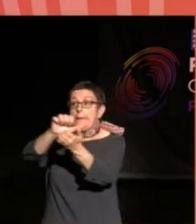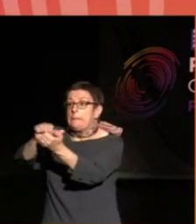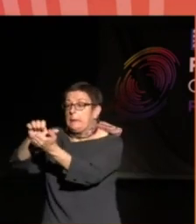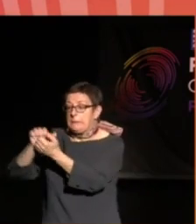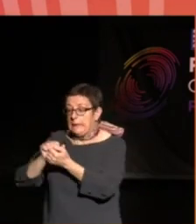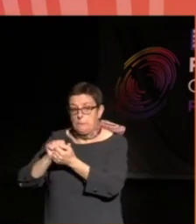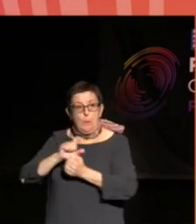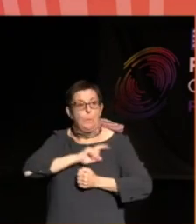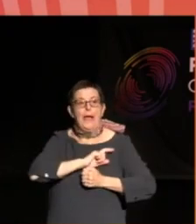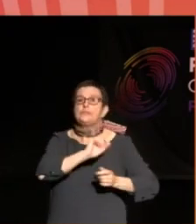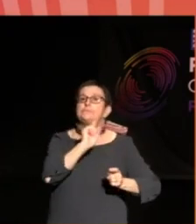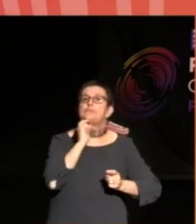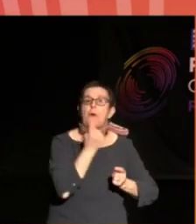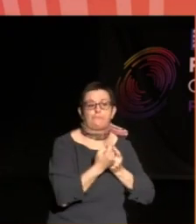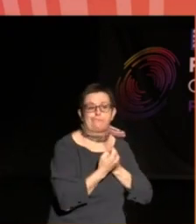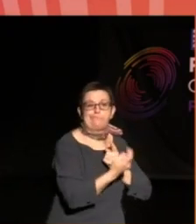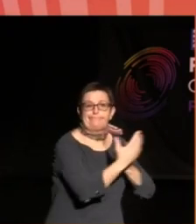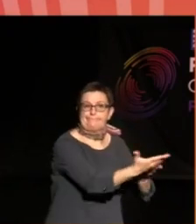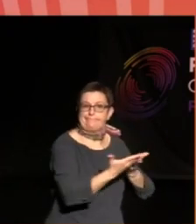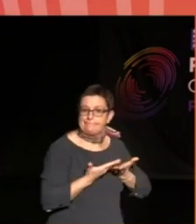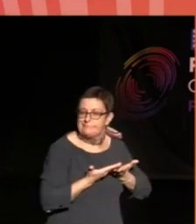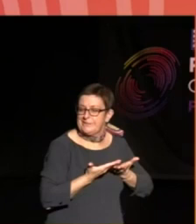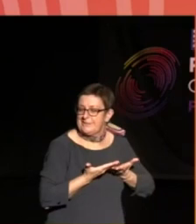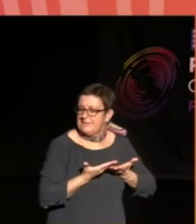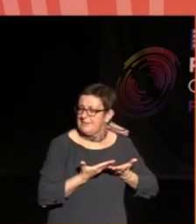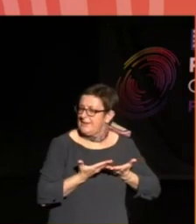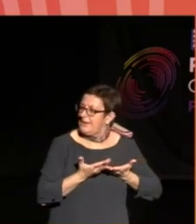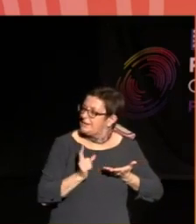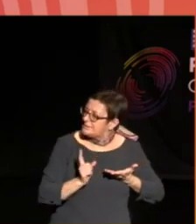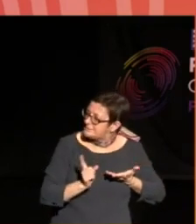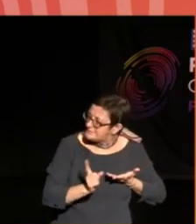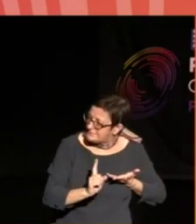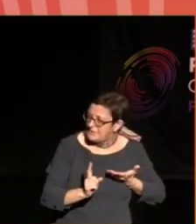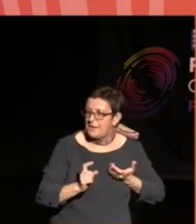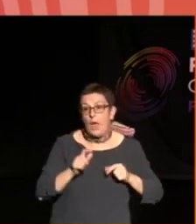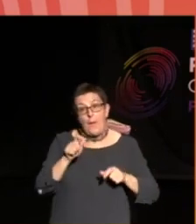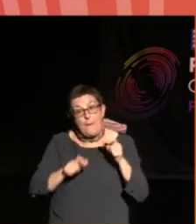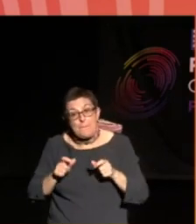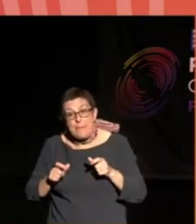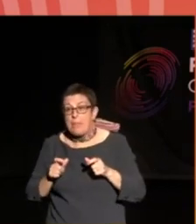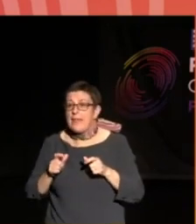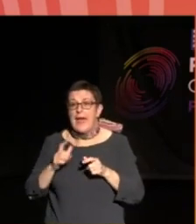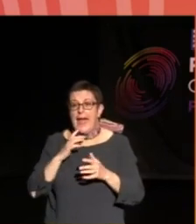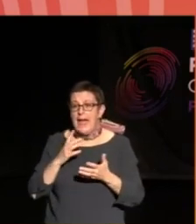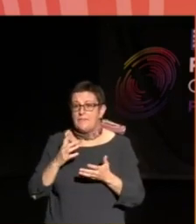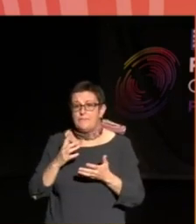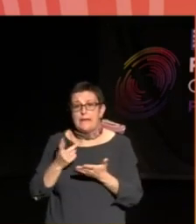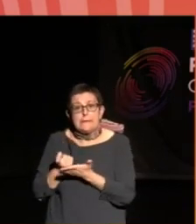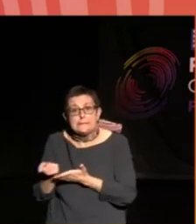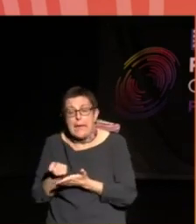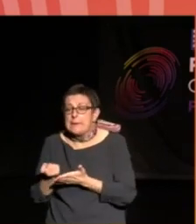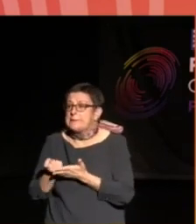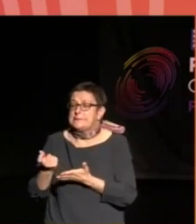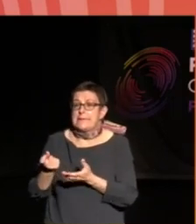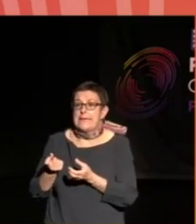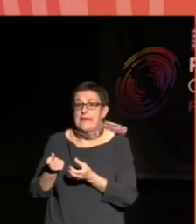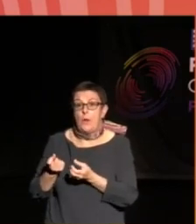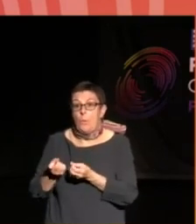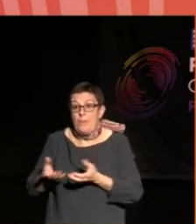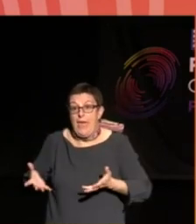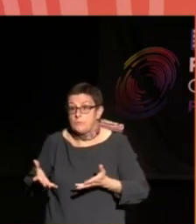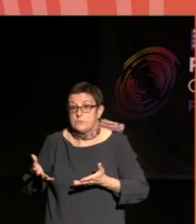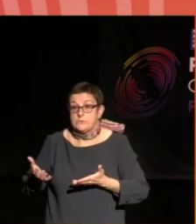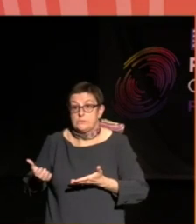repurpose our buildings outside of the business space where we've got people with unsecured tenancies and are homeless, yet we've got